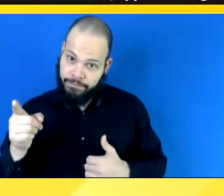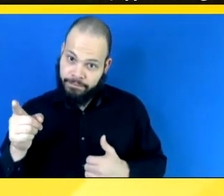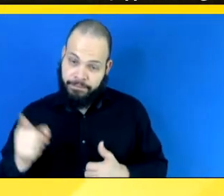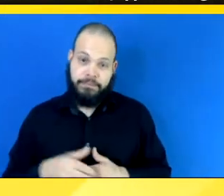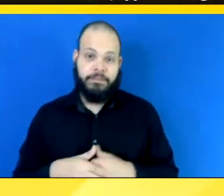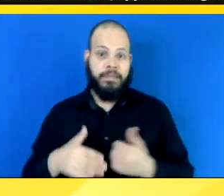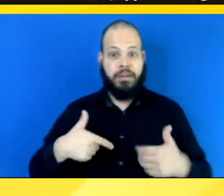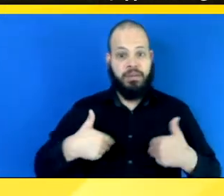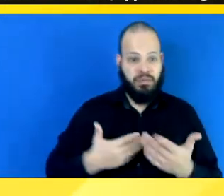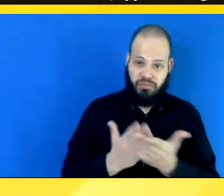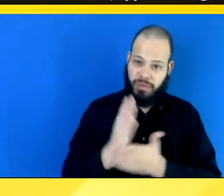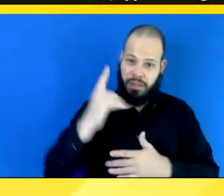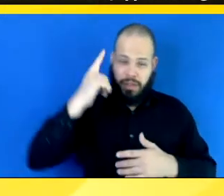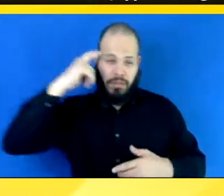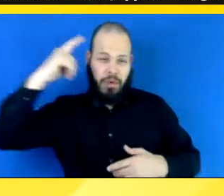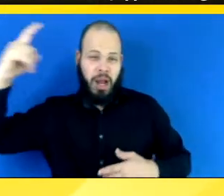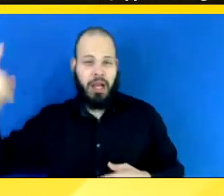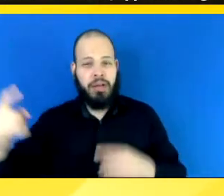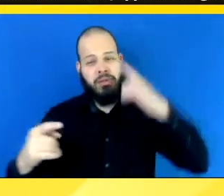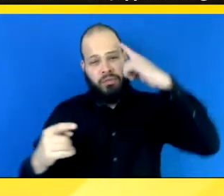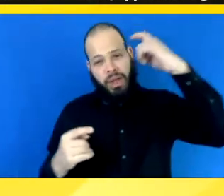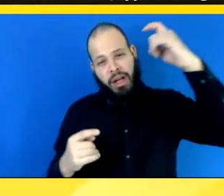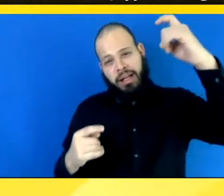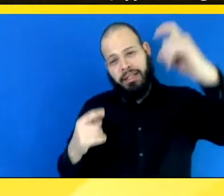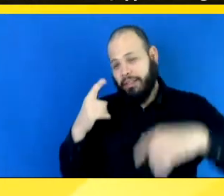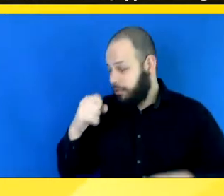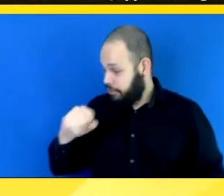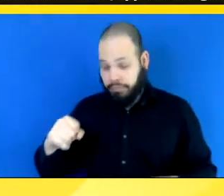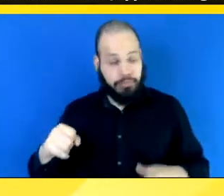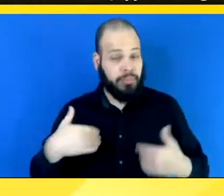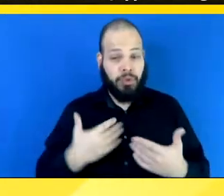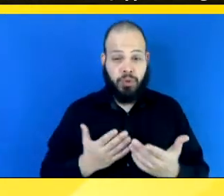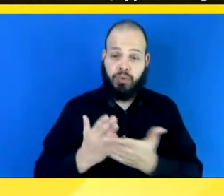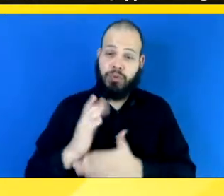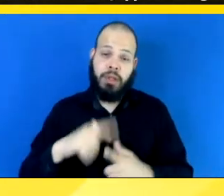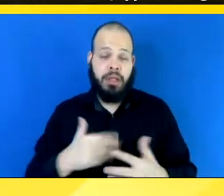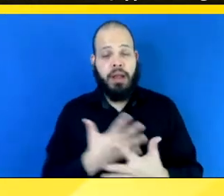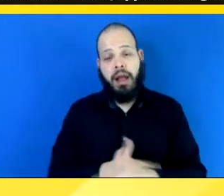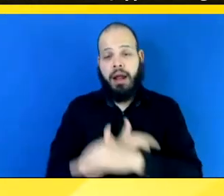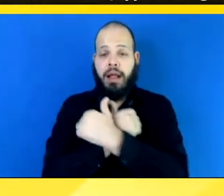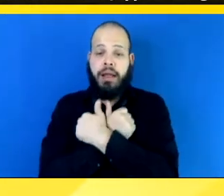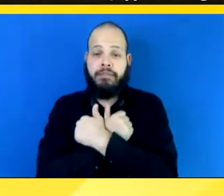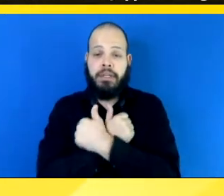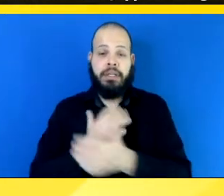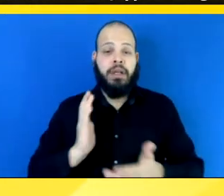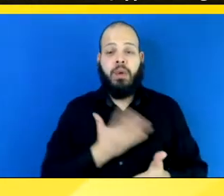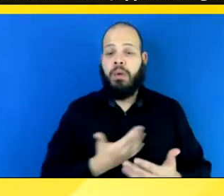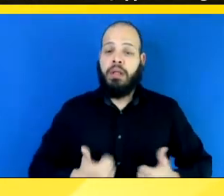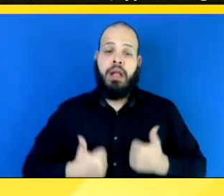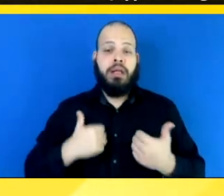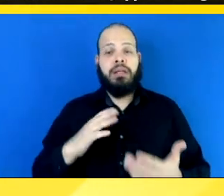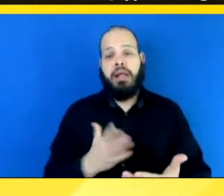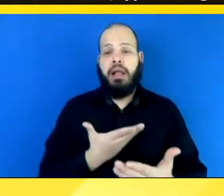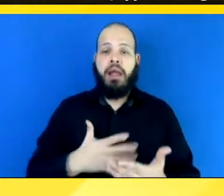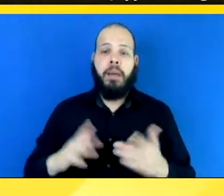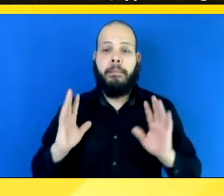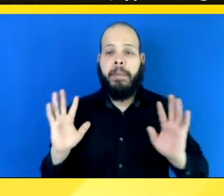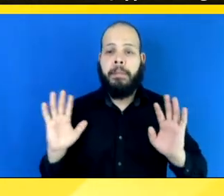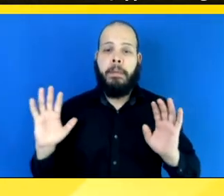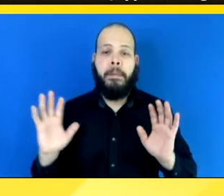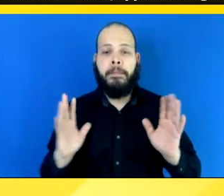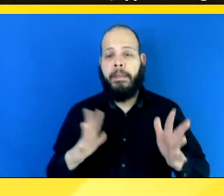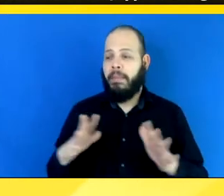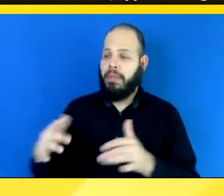a right to love. Everybody's got a right to live. Singing, everybody's got a right.